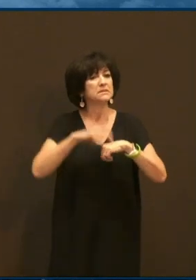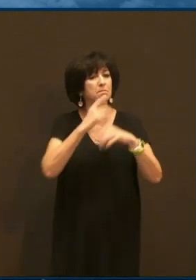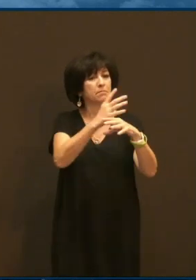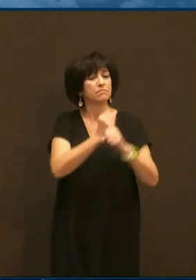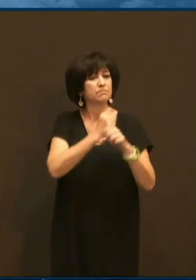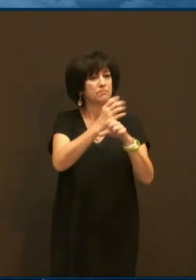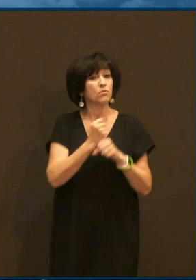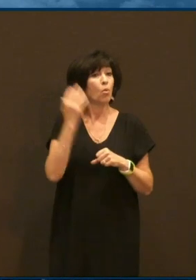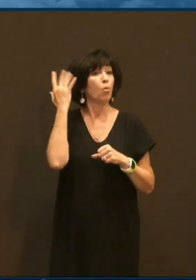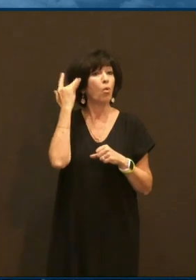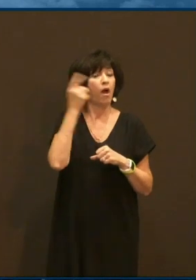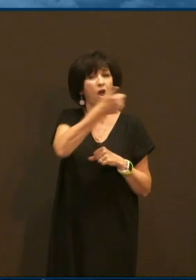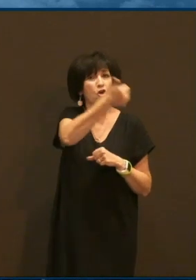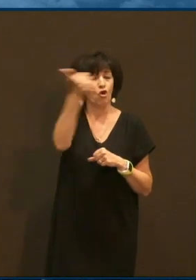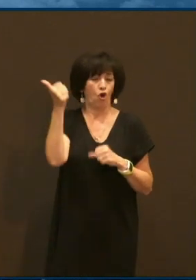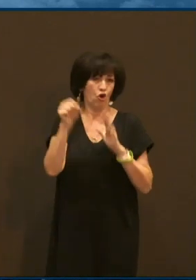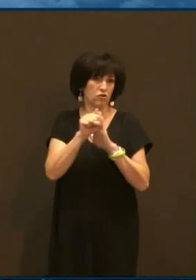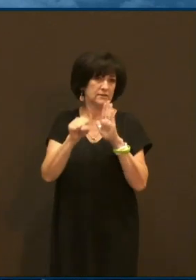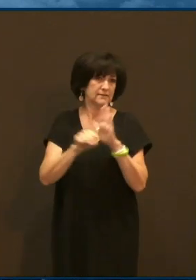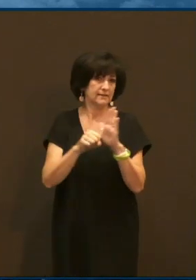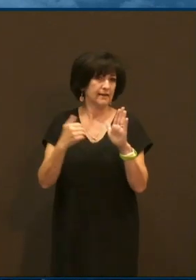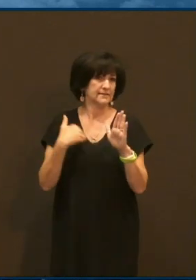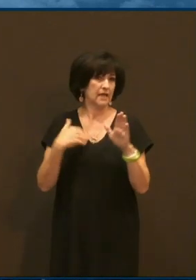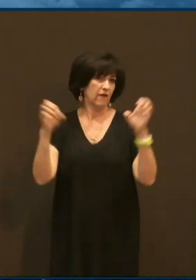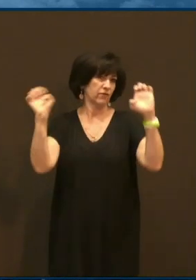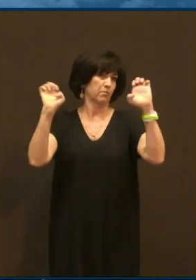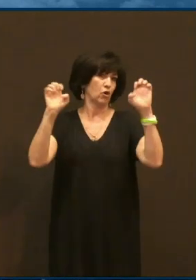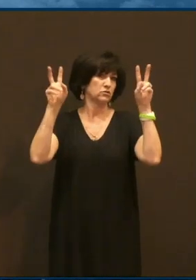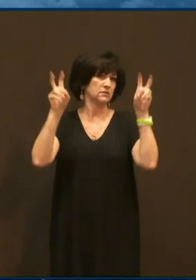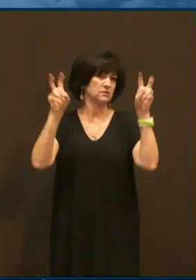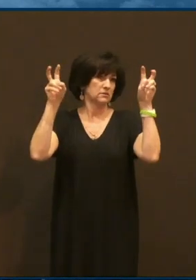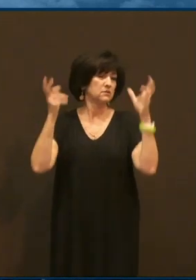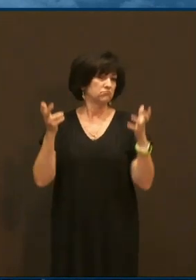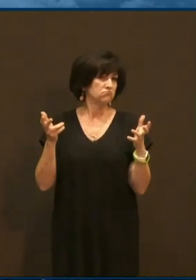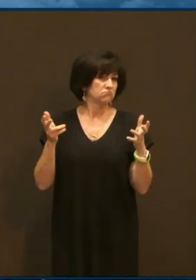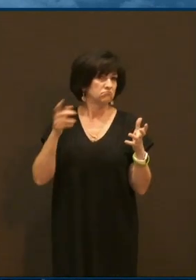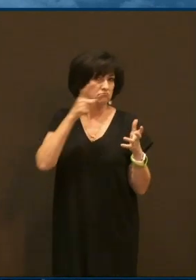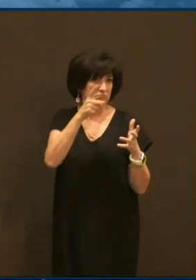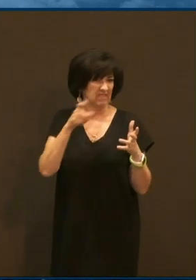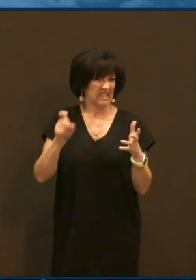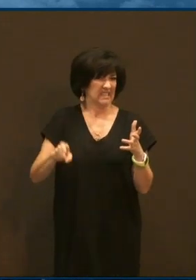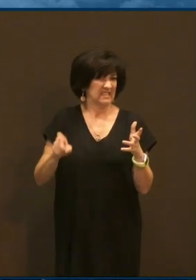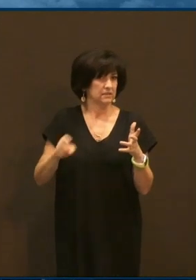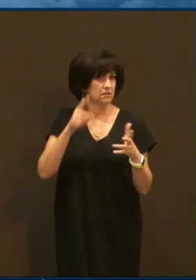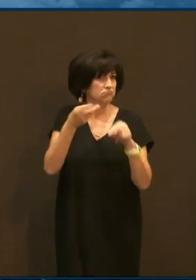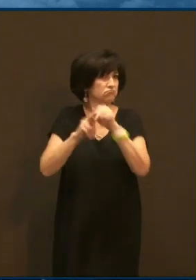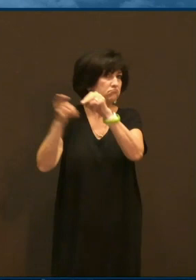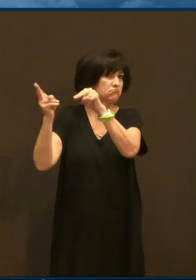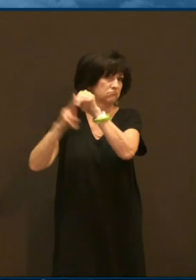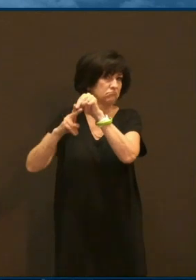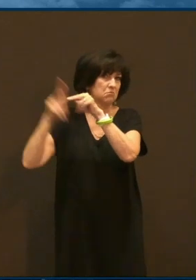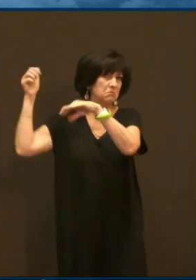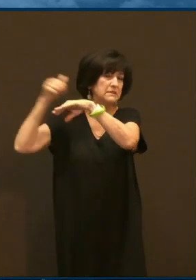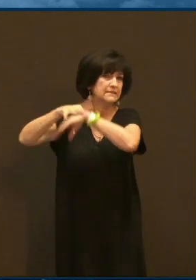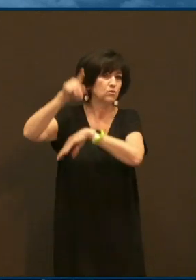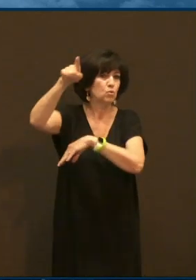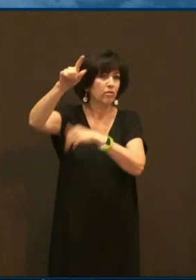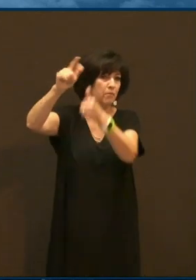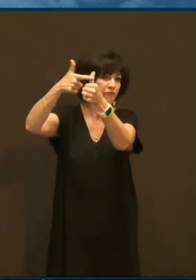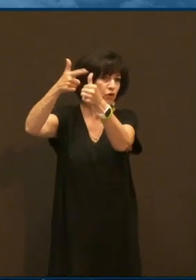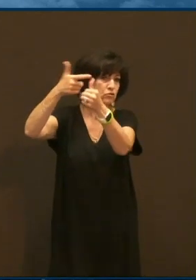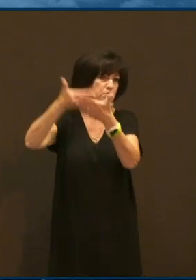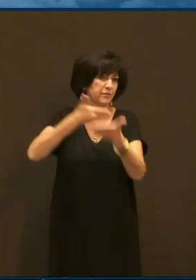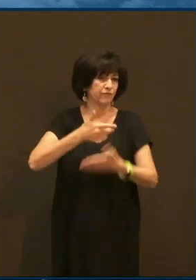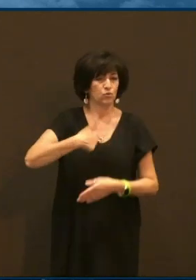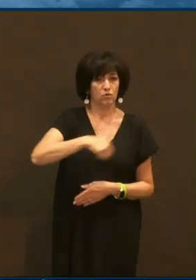Absolutely. So we obviously need personal protective equipment in order to just, do our normal business in